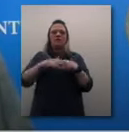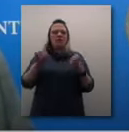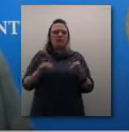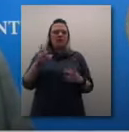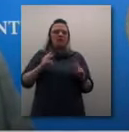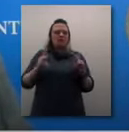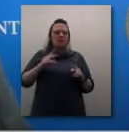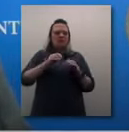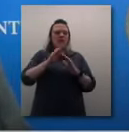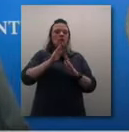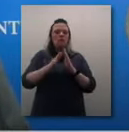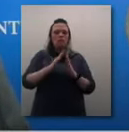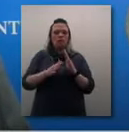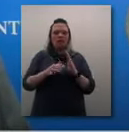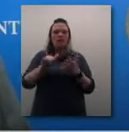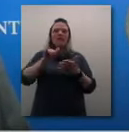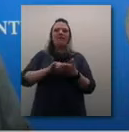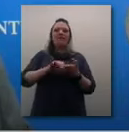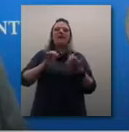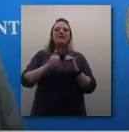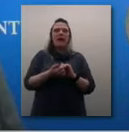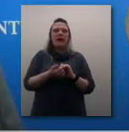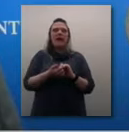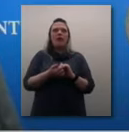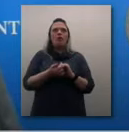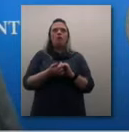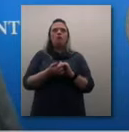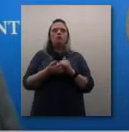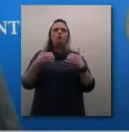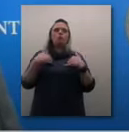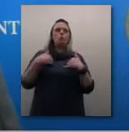community. So that's how you can have and do